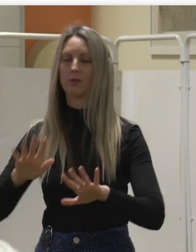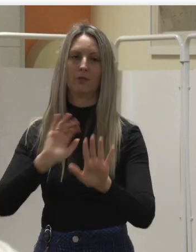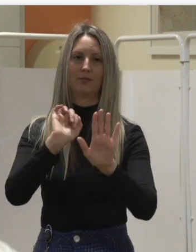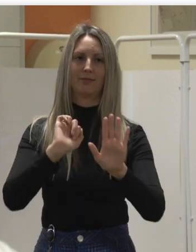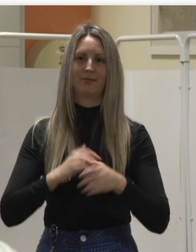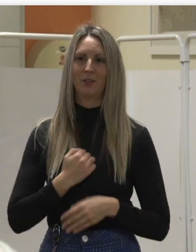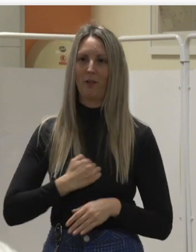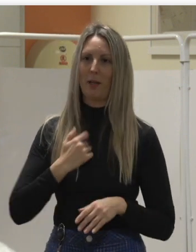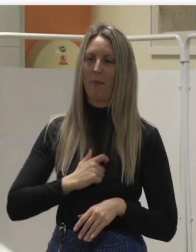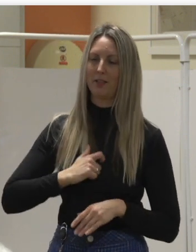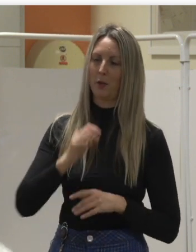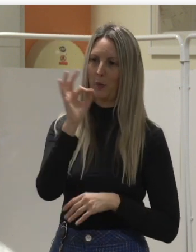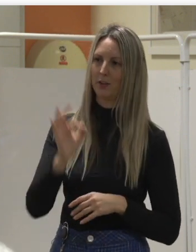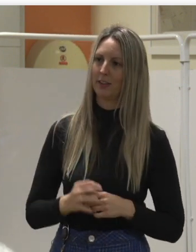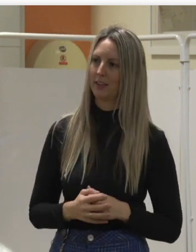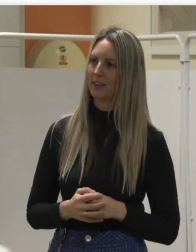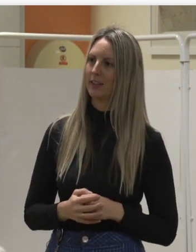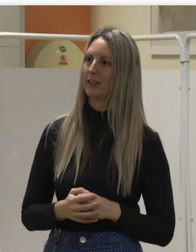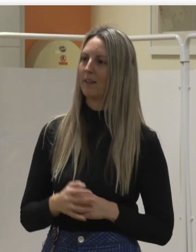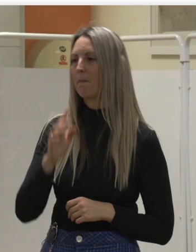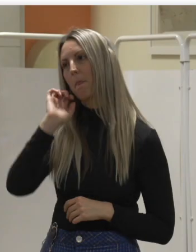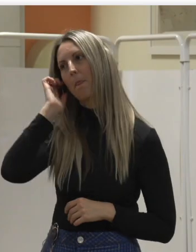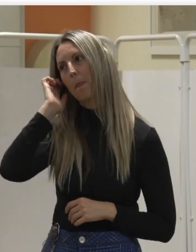questions. Sorry, ladies.